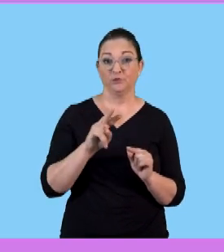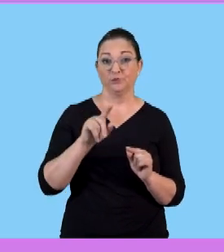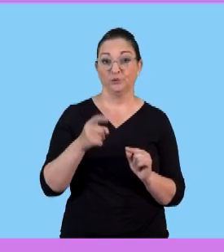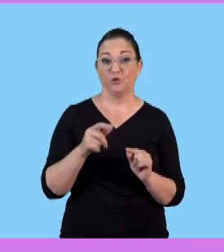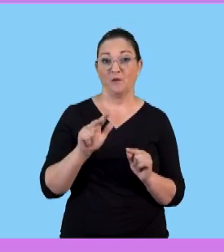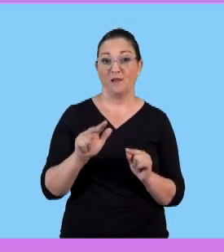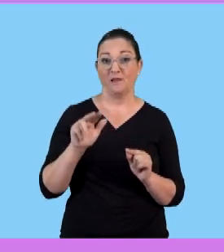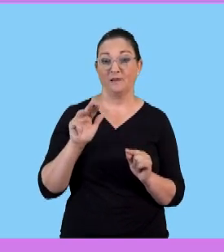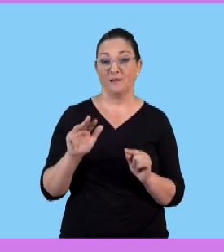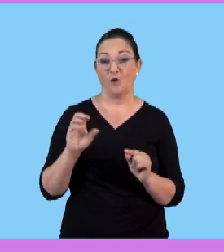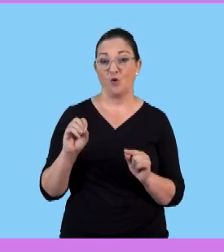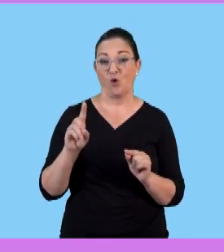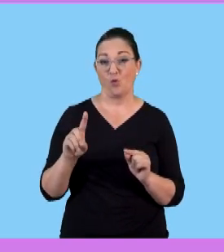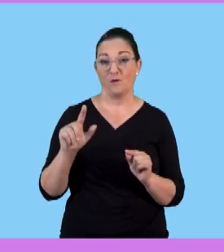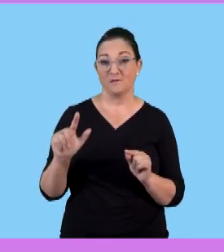root of